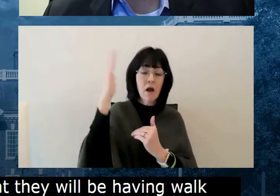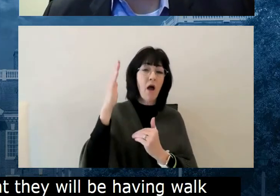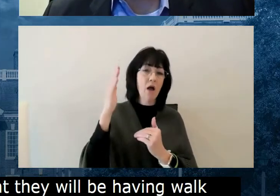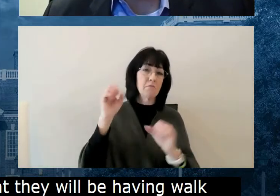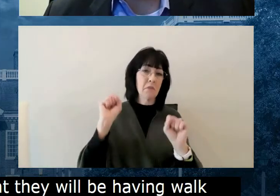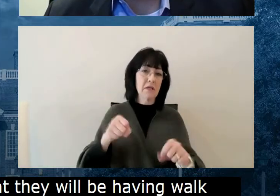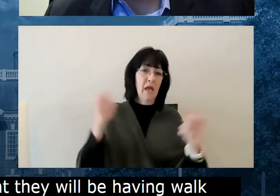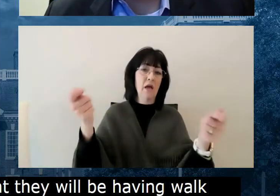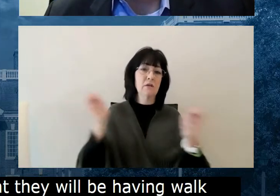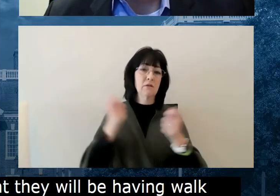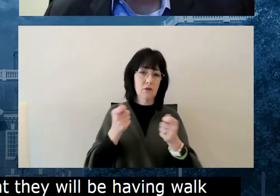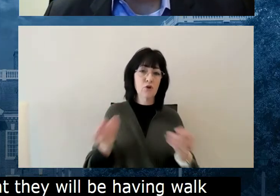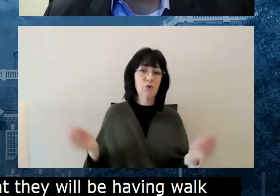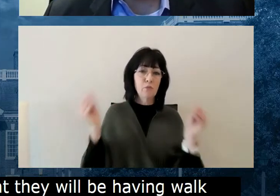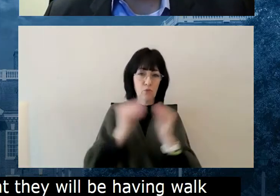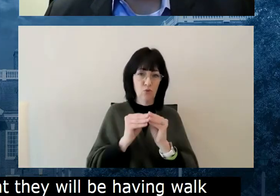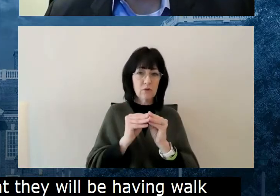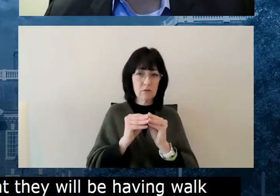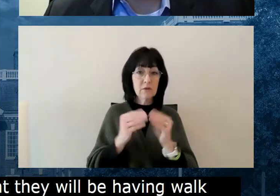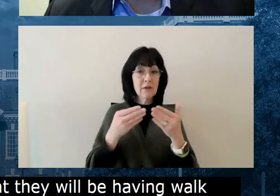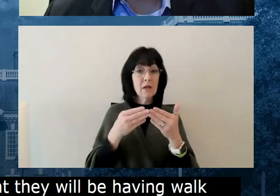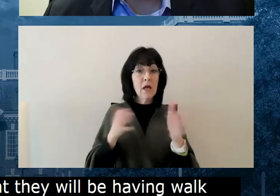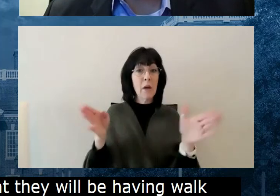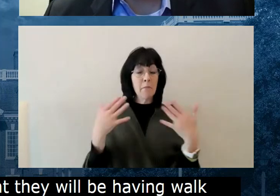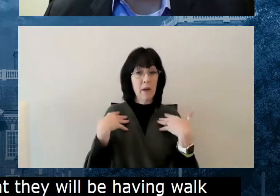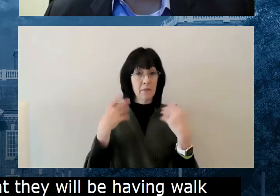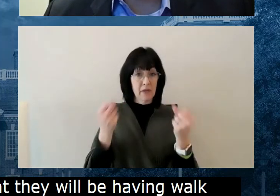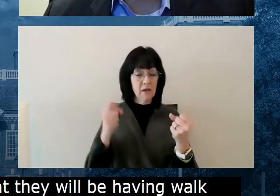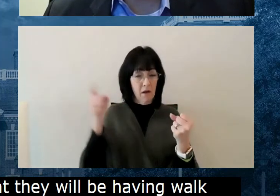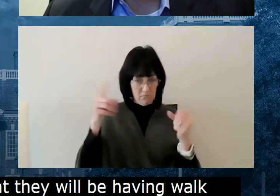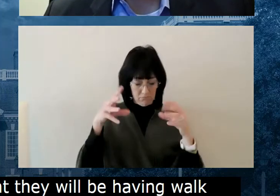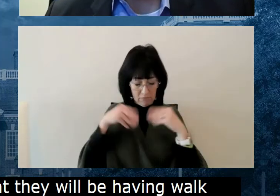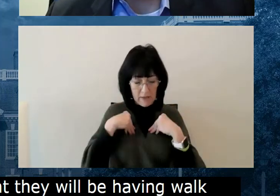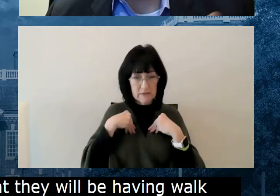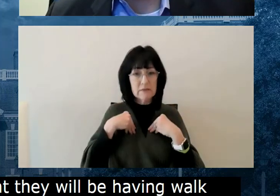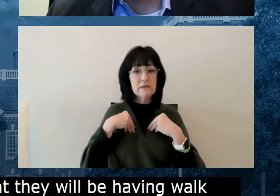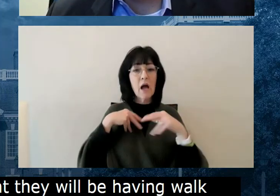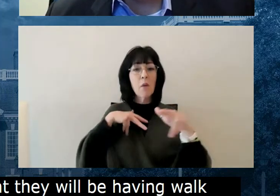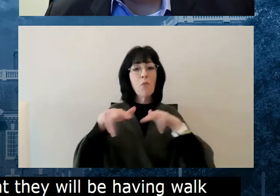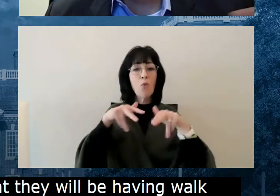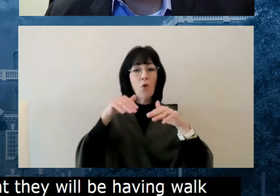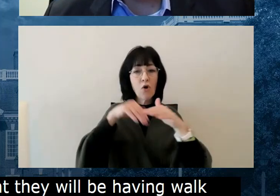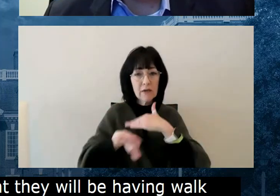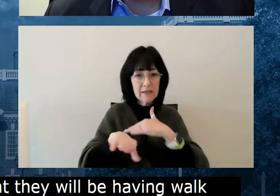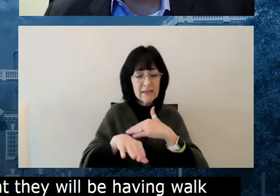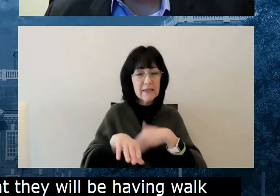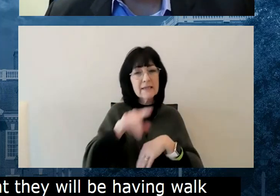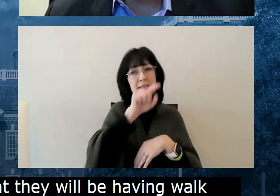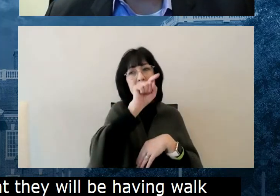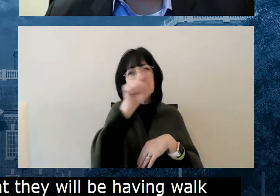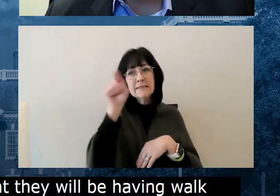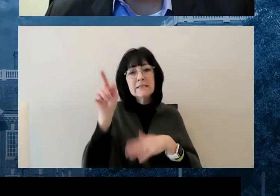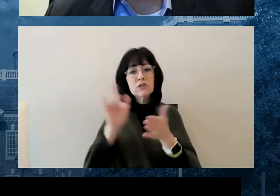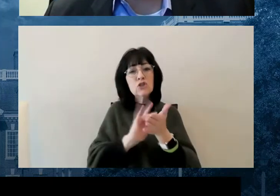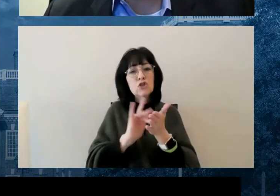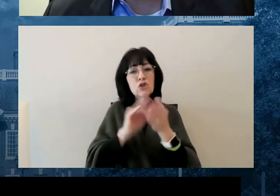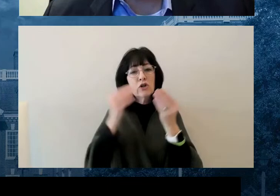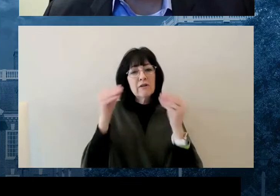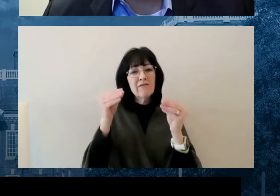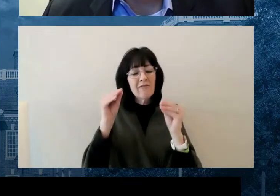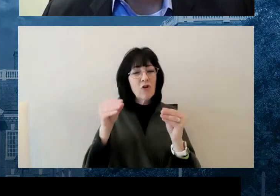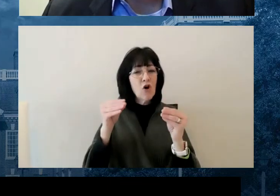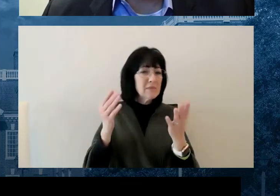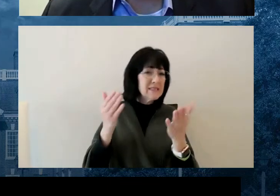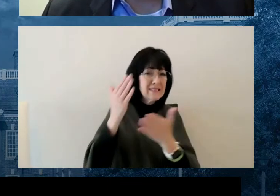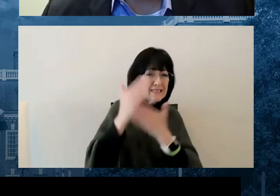clinics, as Dr. Tay hit upon, they're accepting walk-ups across the state. Pharmacies are a little hit or miss depending on their capacity and their reservations, but